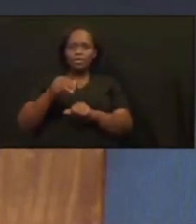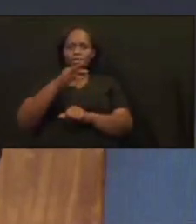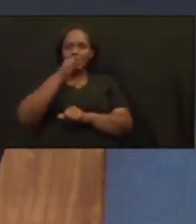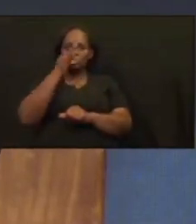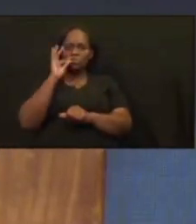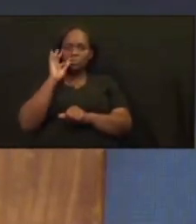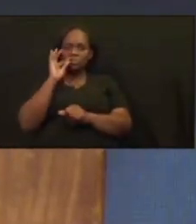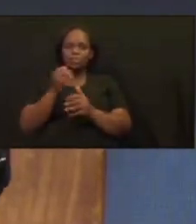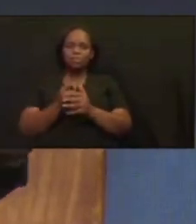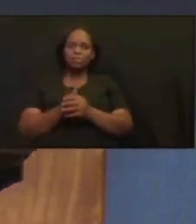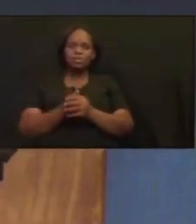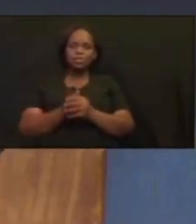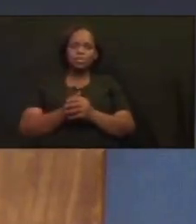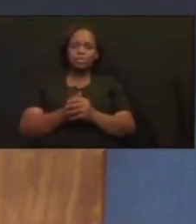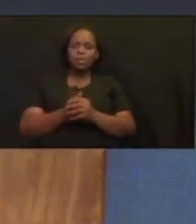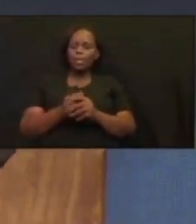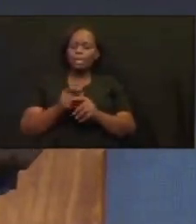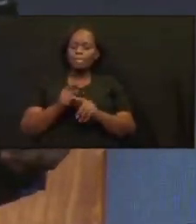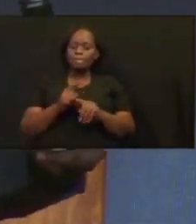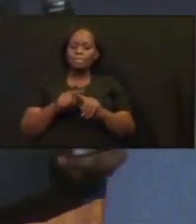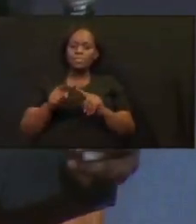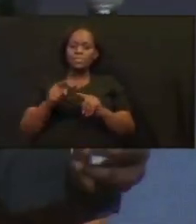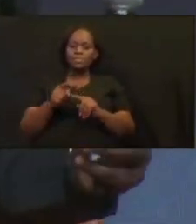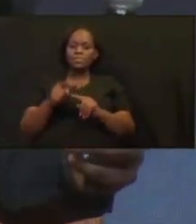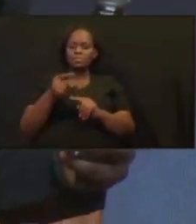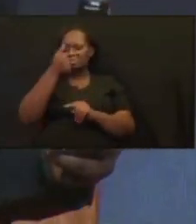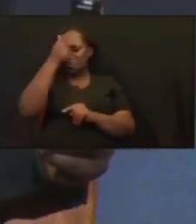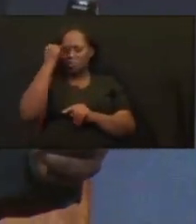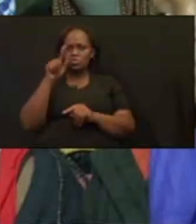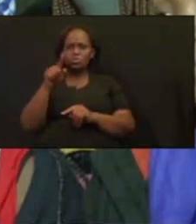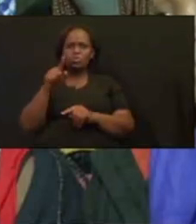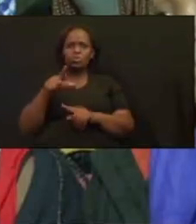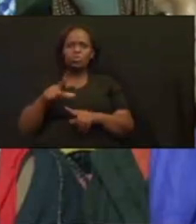Kenya, but simply because of your spiritual laxity,